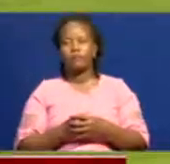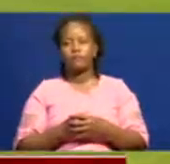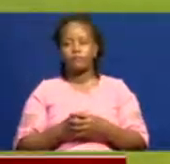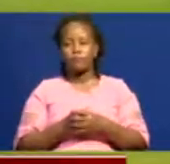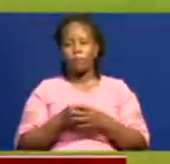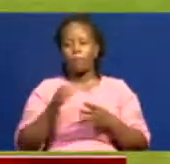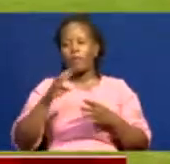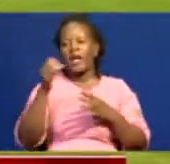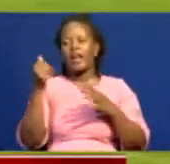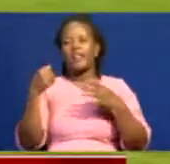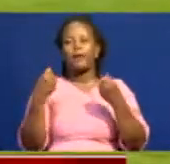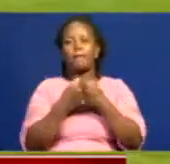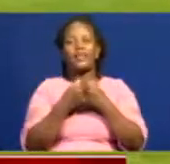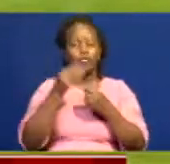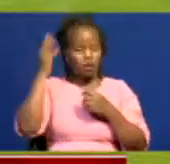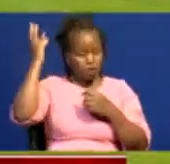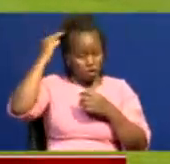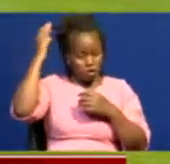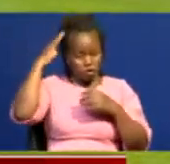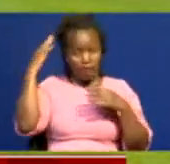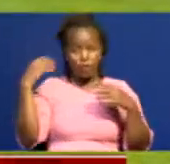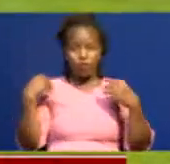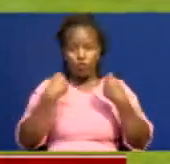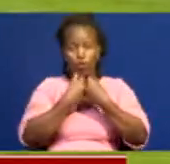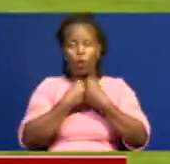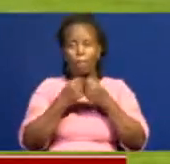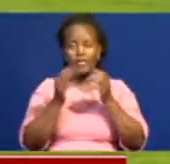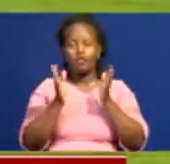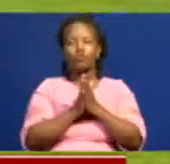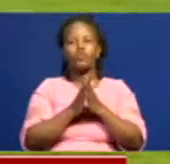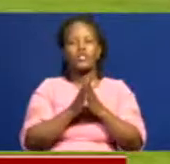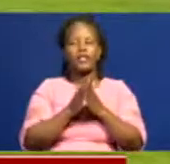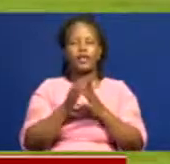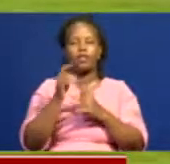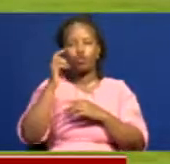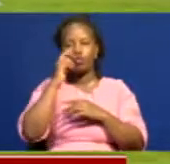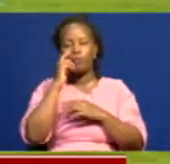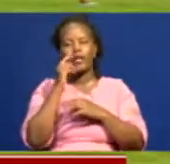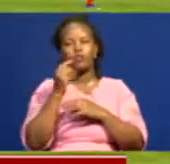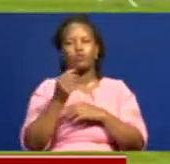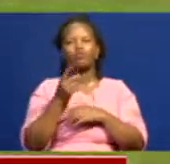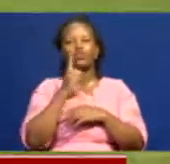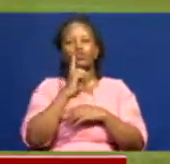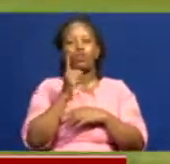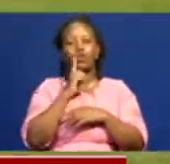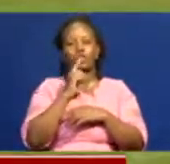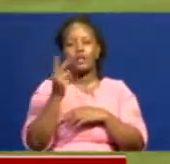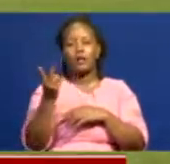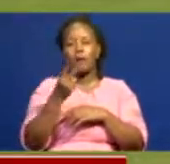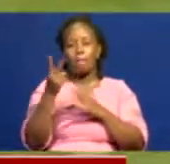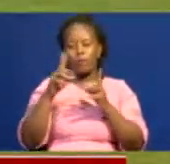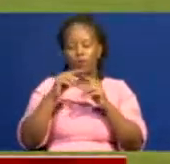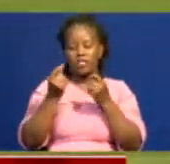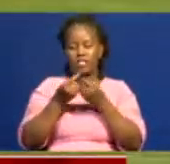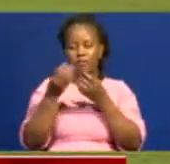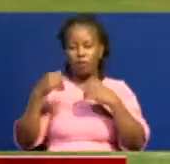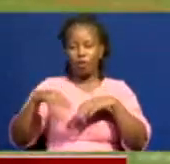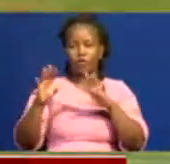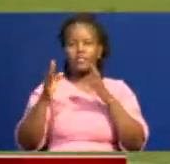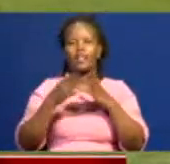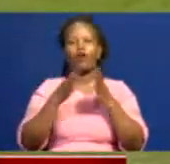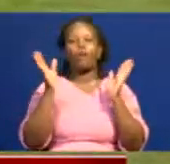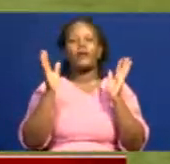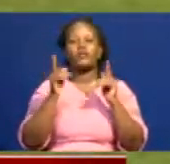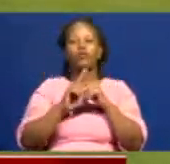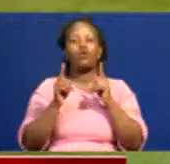In another match, Somalia will face Sudan on Tuesday at the Jomo Kenyatta Stadium in Kisumu. Both teams lost their opening matches of the championship and